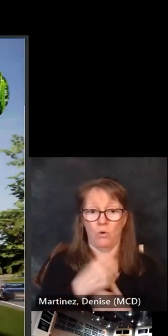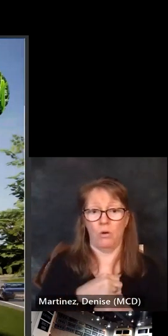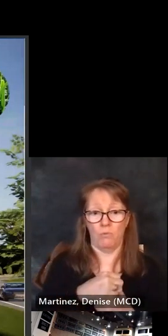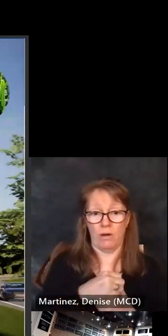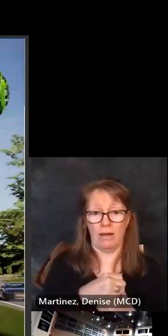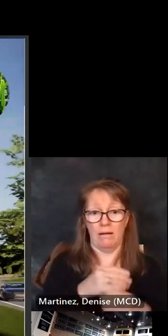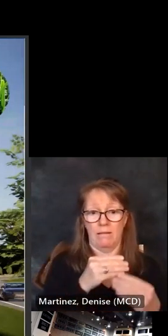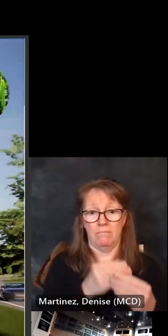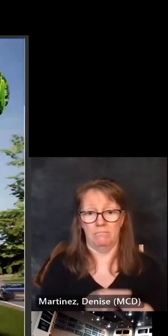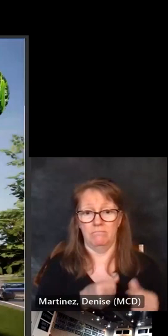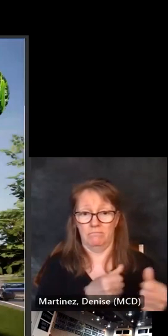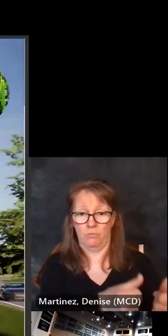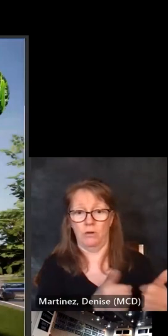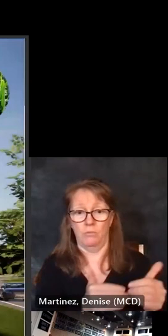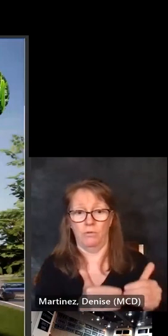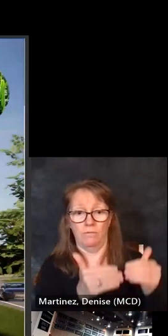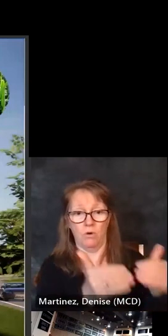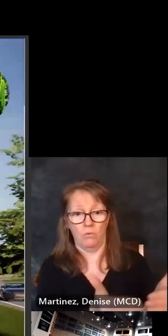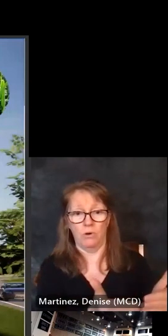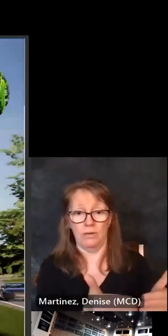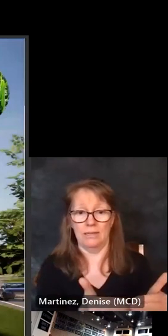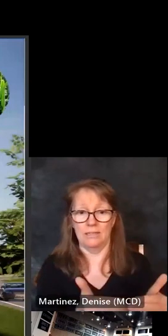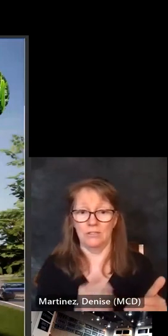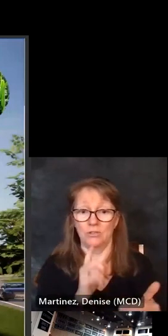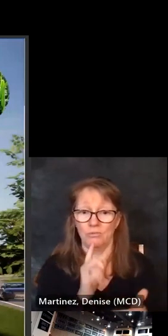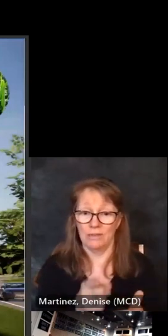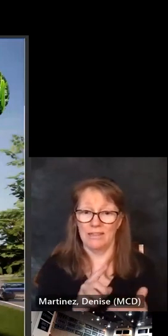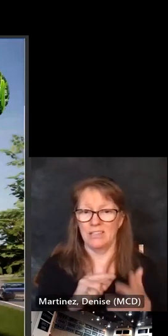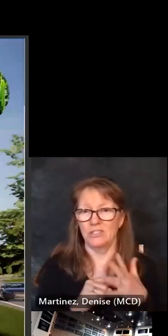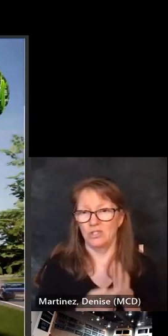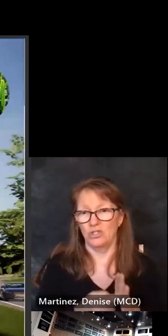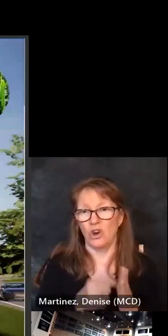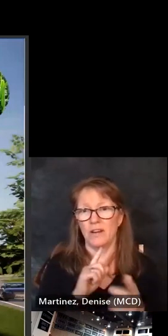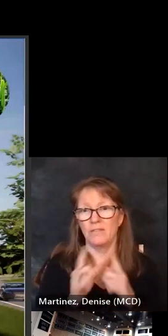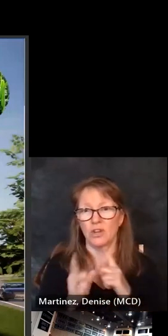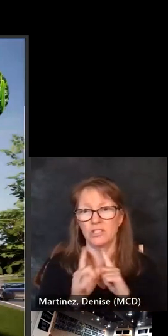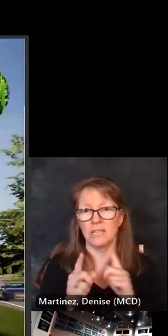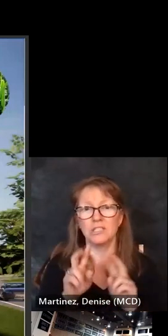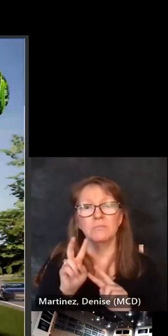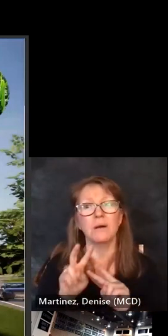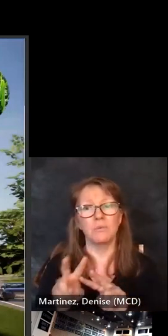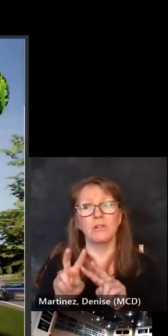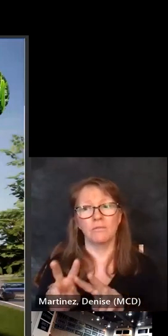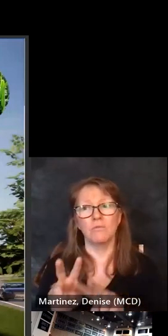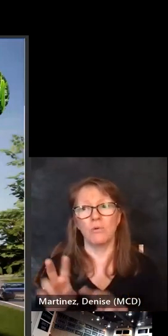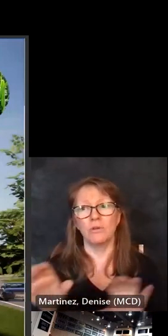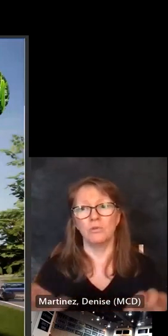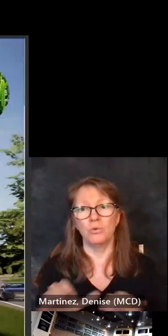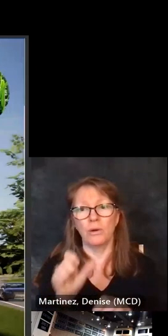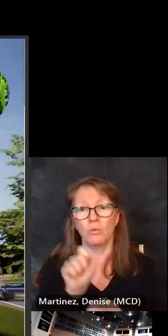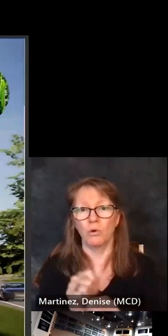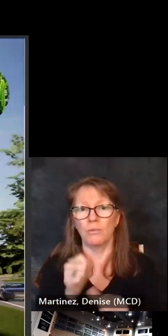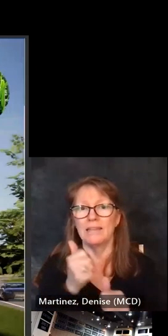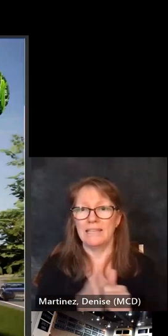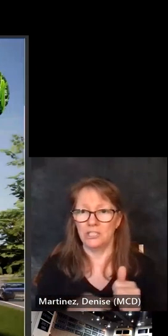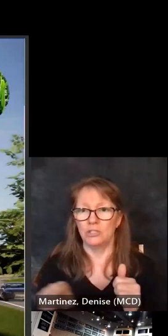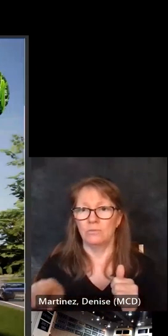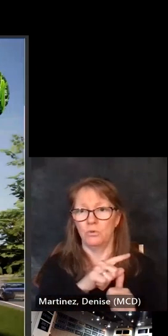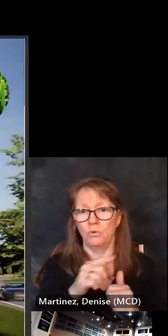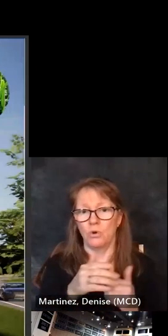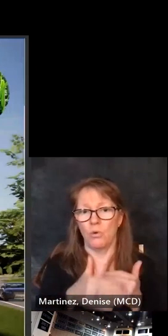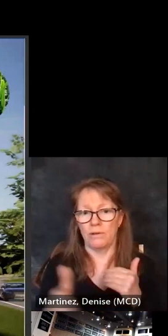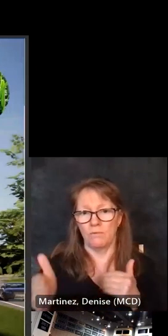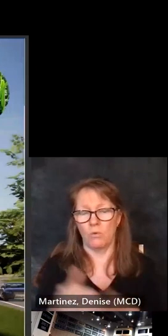forward. For me, this is really the start of this conversation with all of you, but look forward to continuing that work with each of you going forward. Oh.